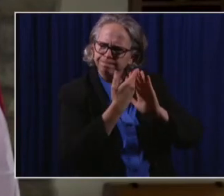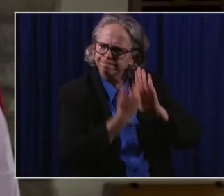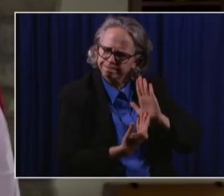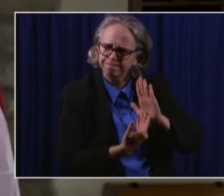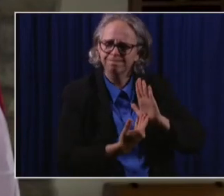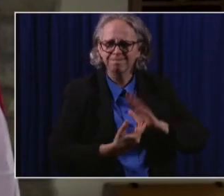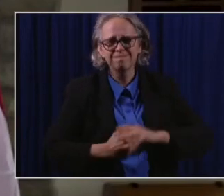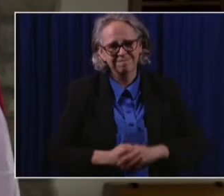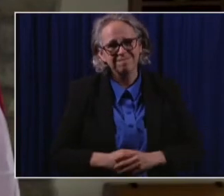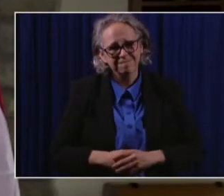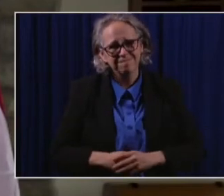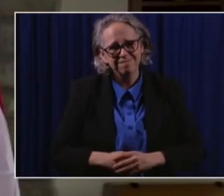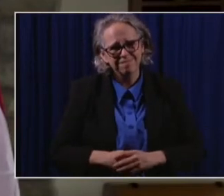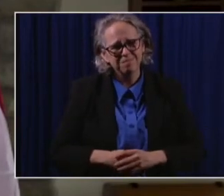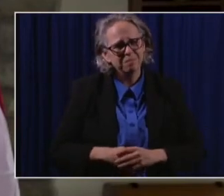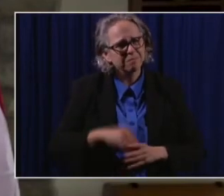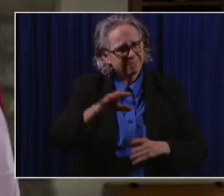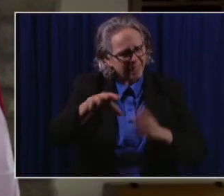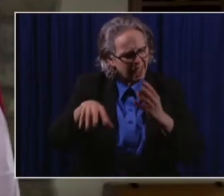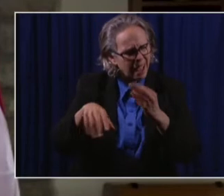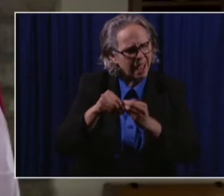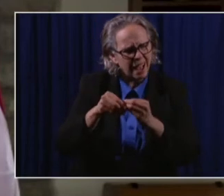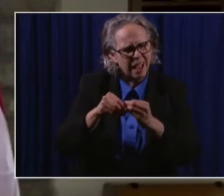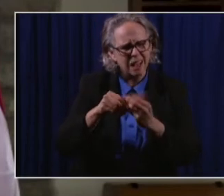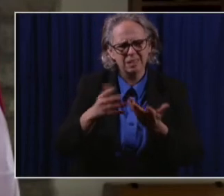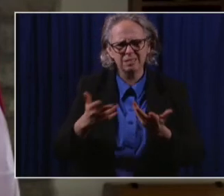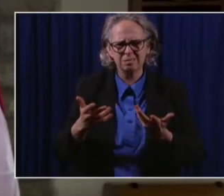last 7.5 months.